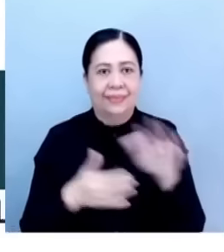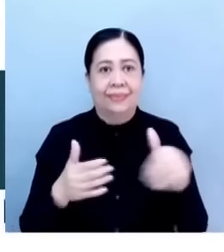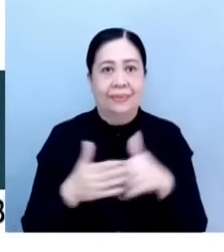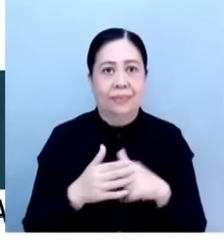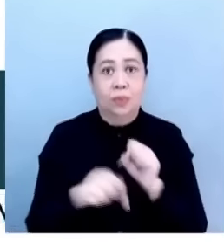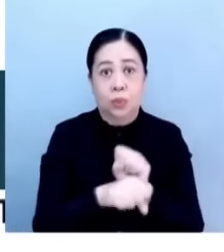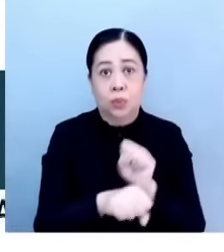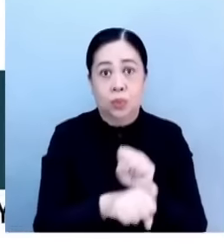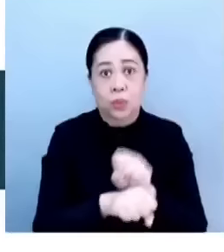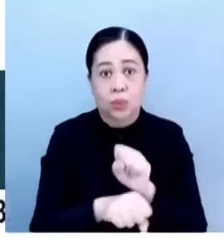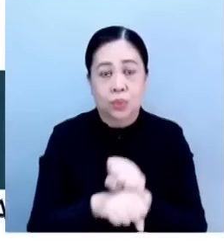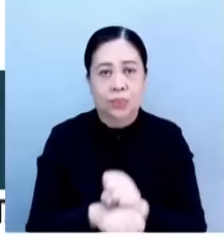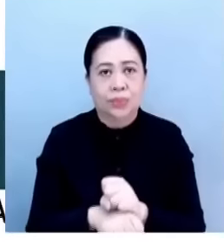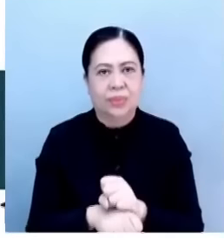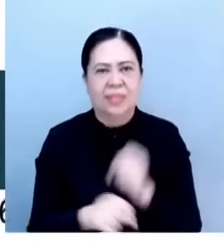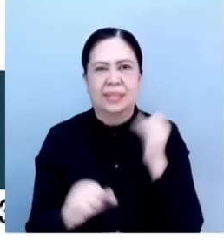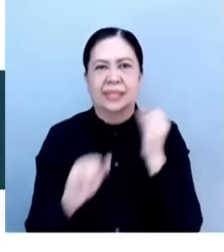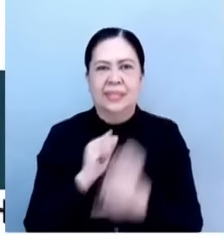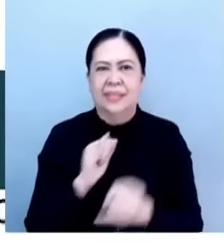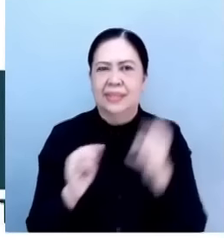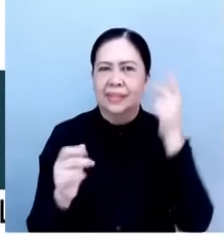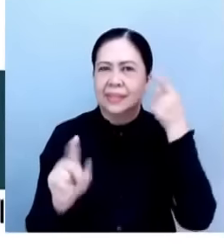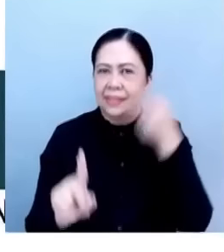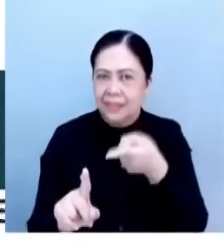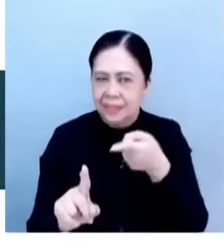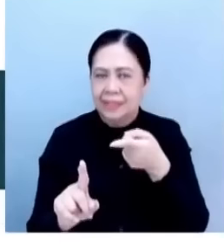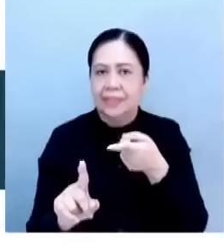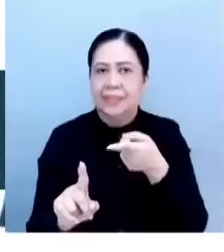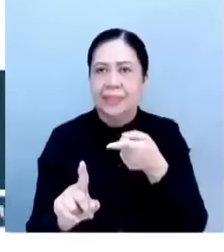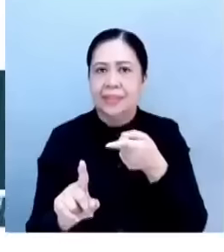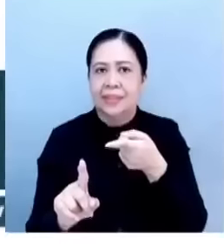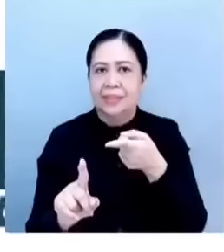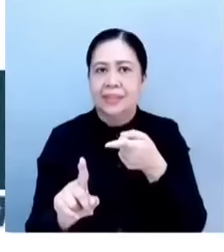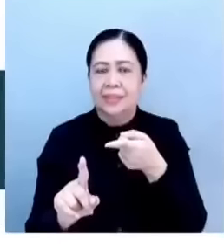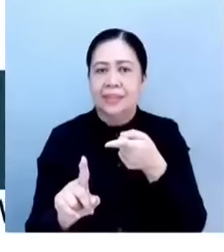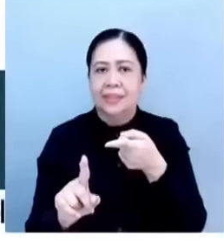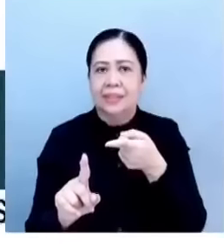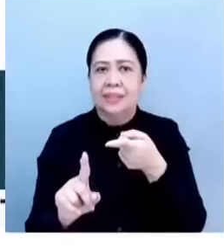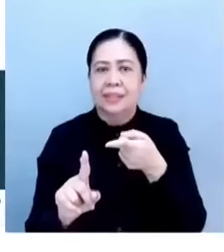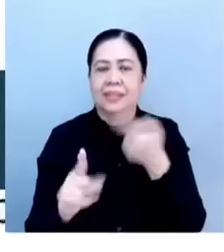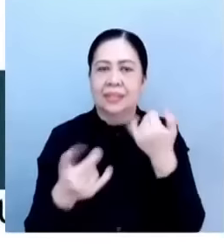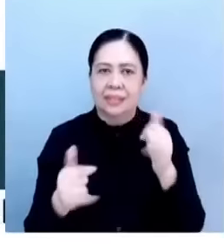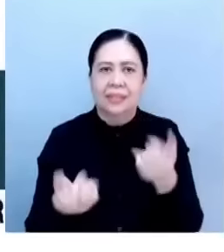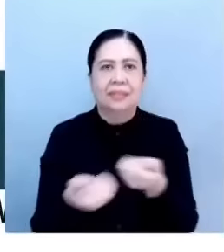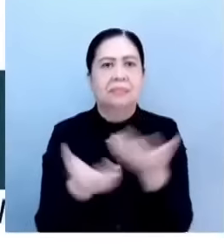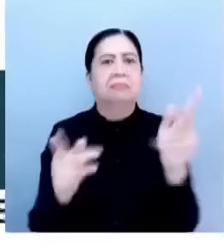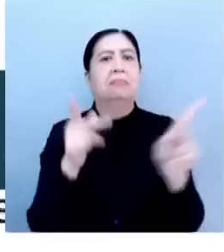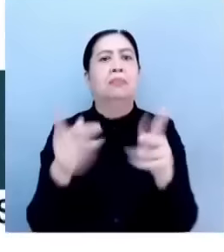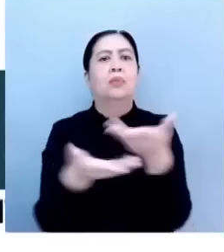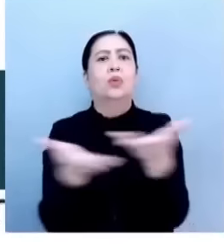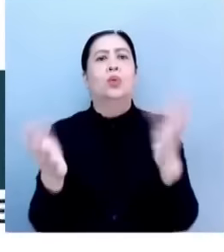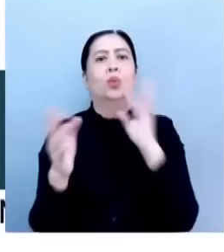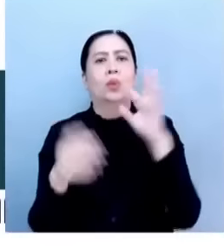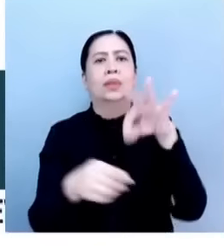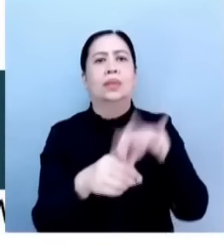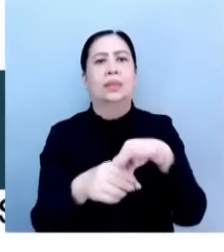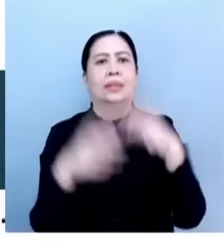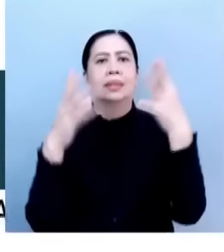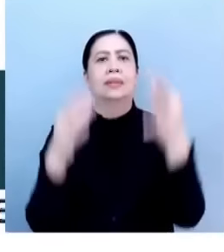ginagawa, ang dulo naman nito ay ilalahad pa rin sa tao. Tao pa rin ang boboto